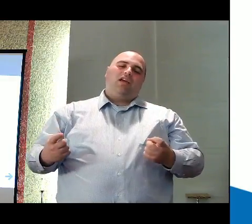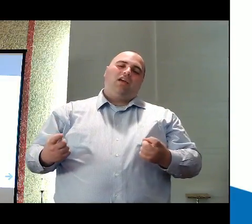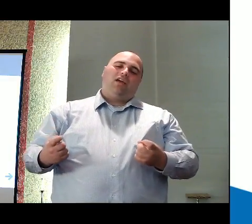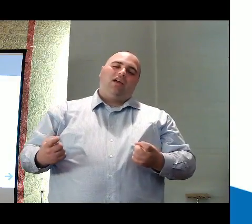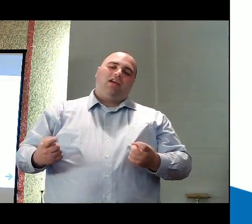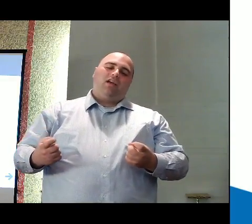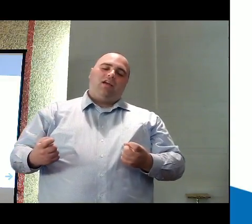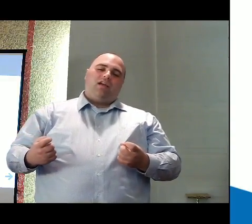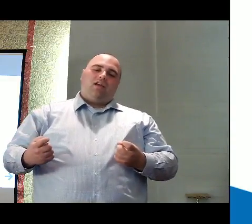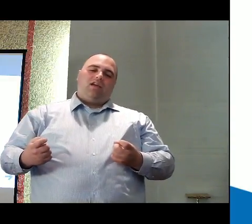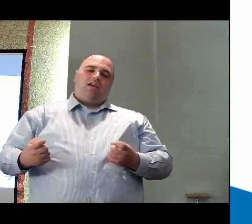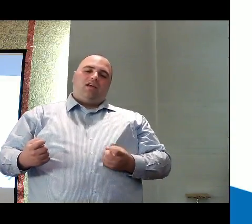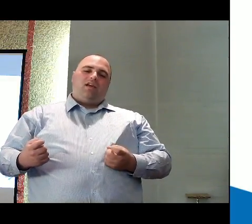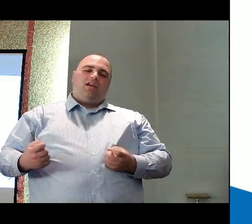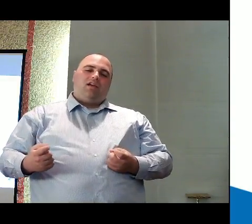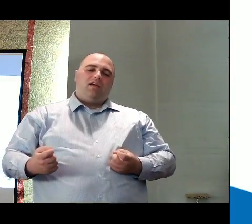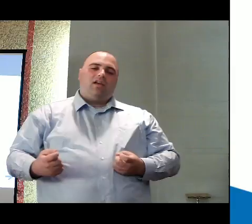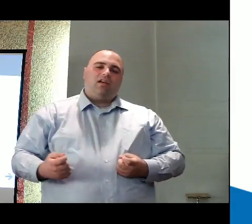away.